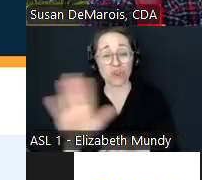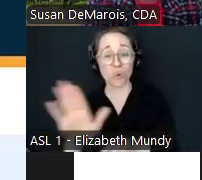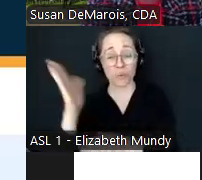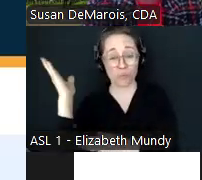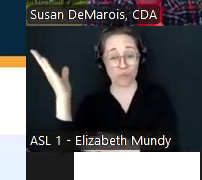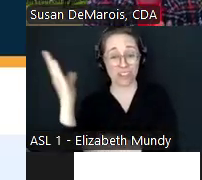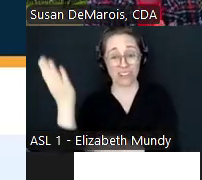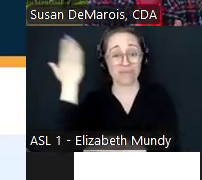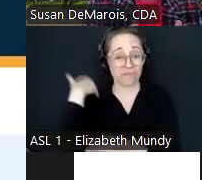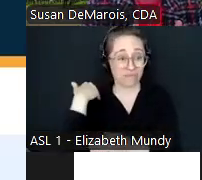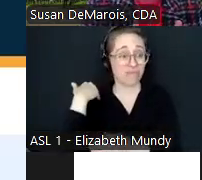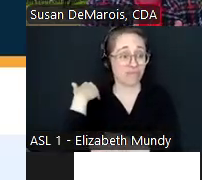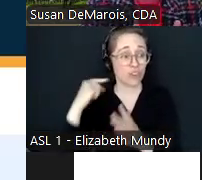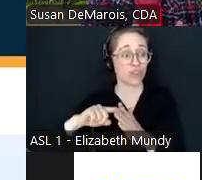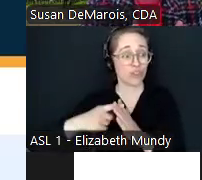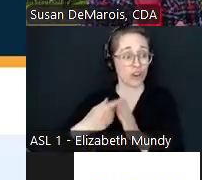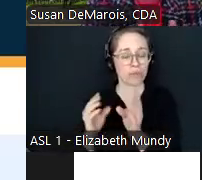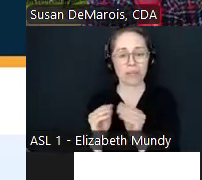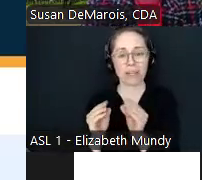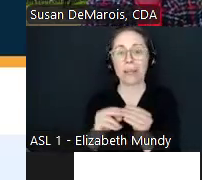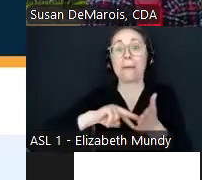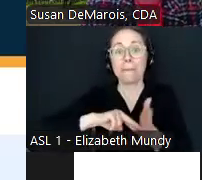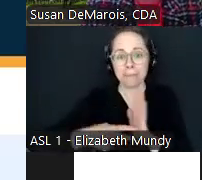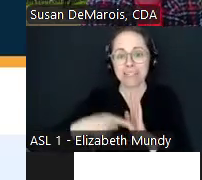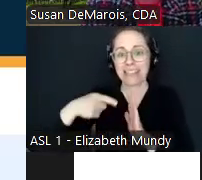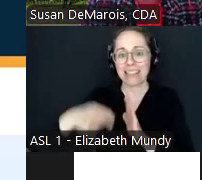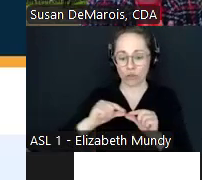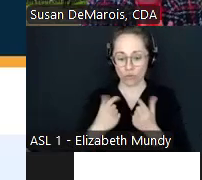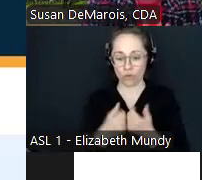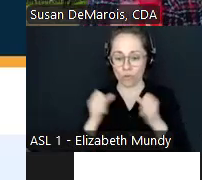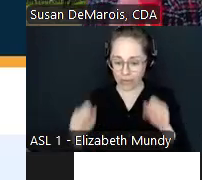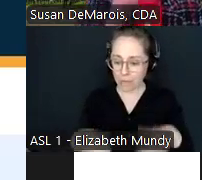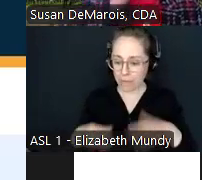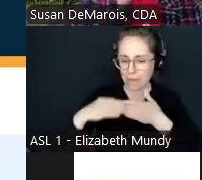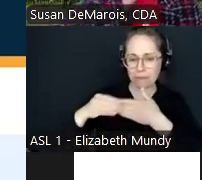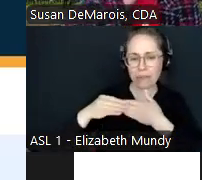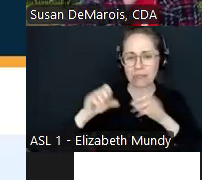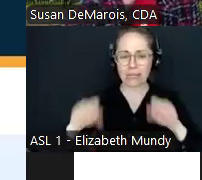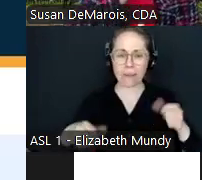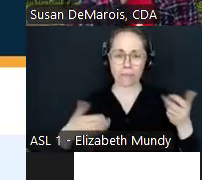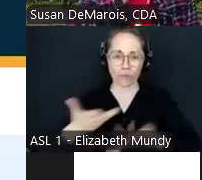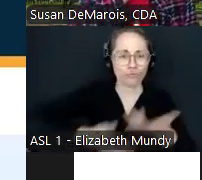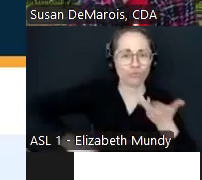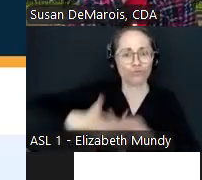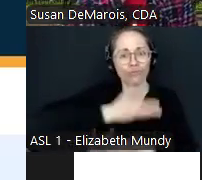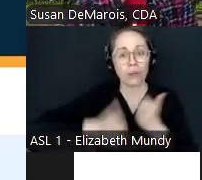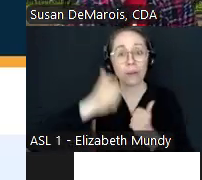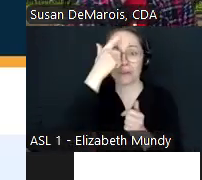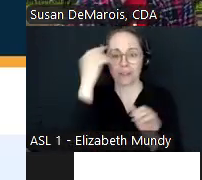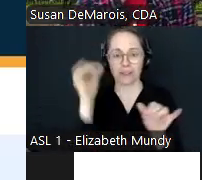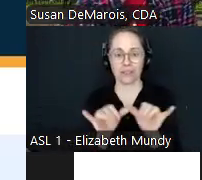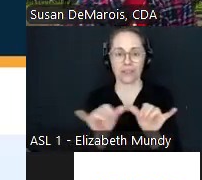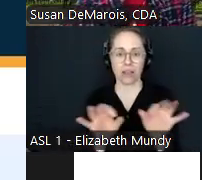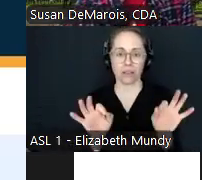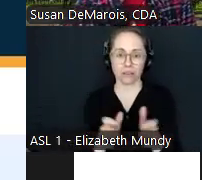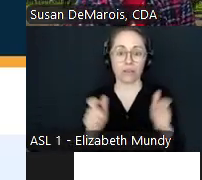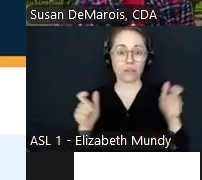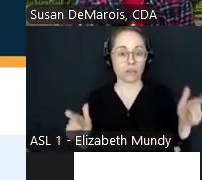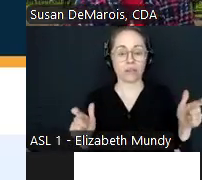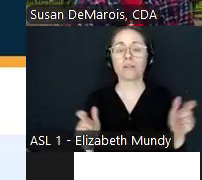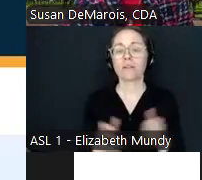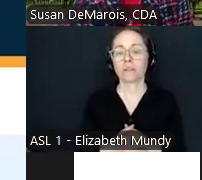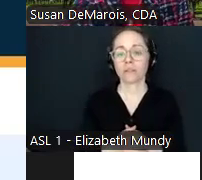It allows for this group to be nimble and to work well together because of the size. So we are not looking to increase the size of